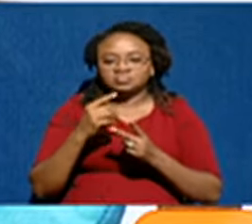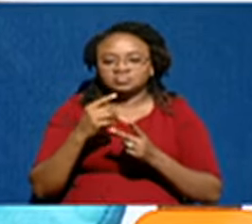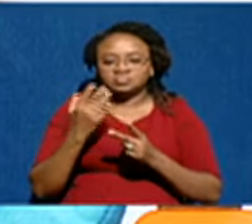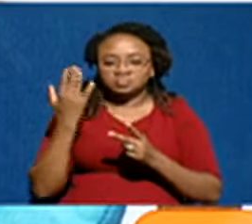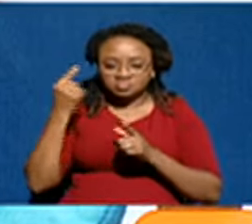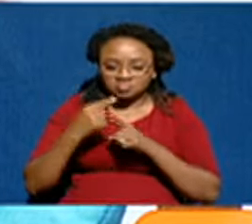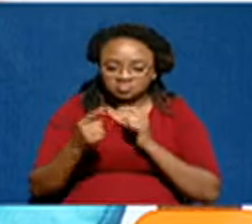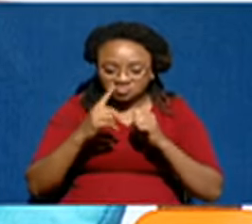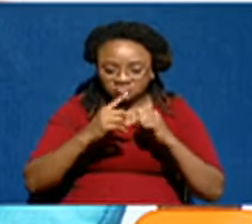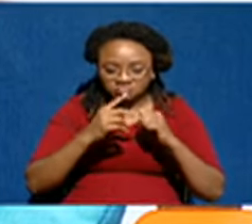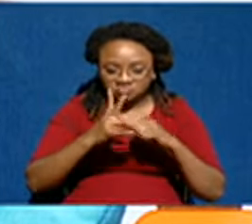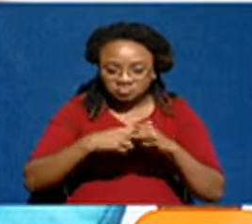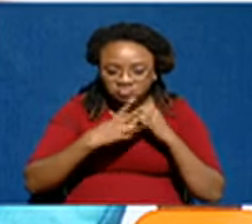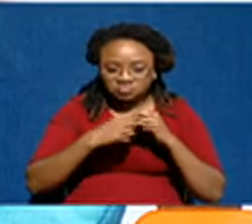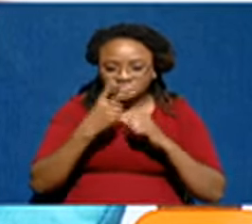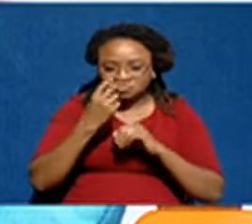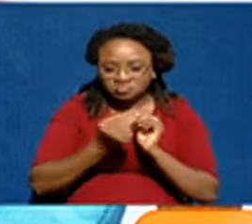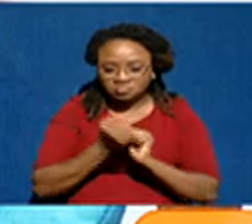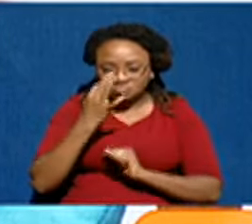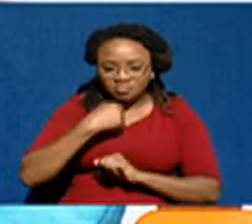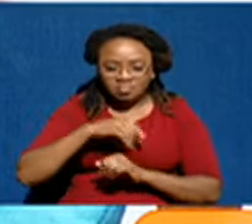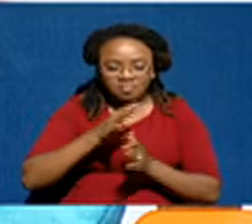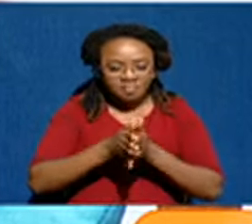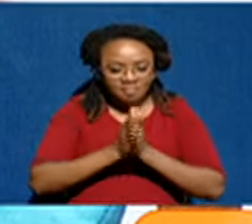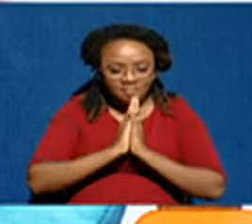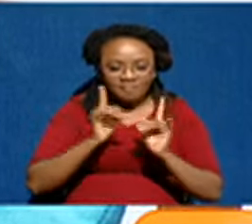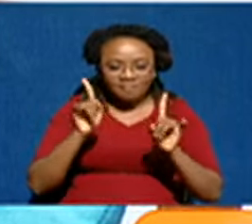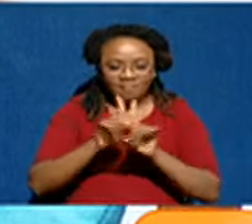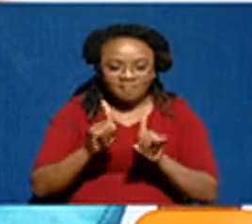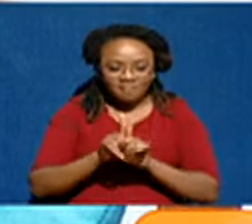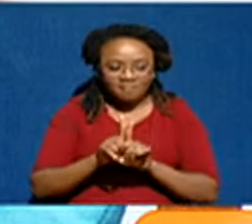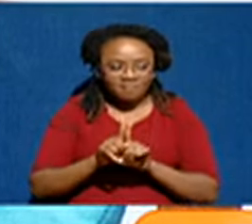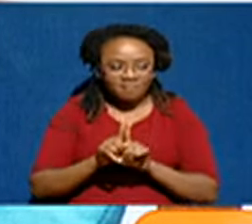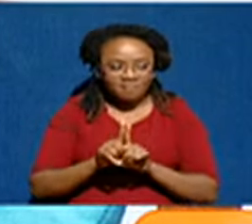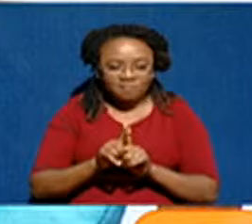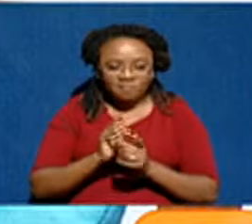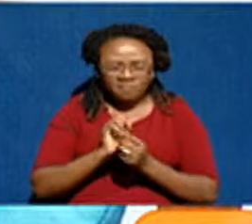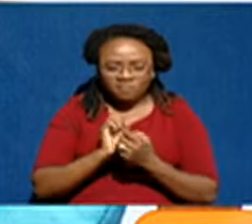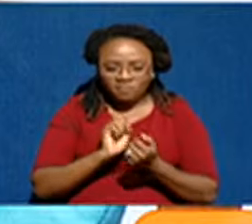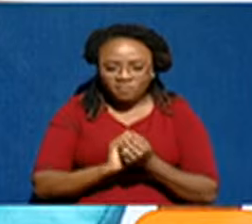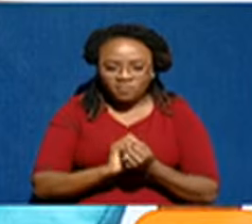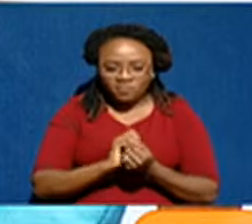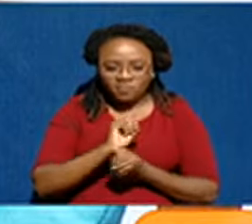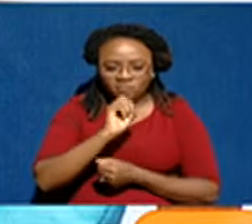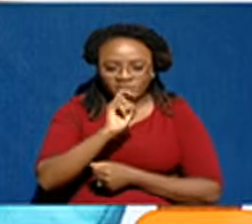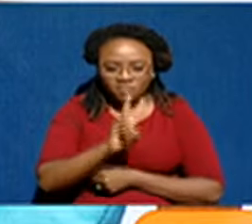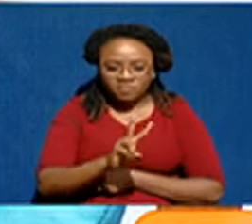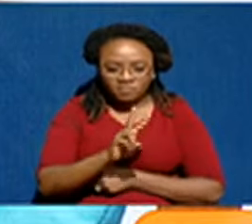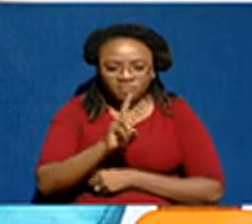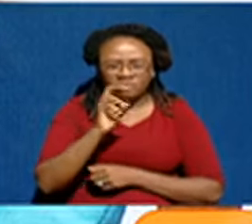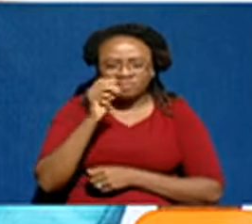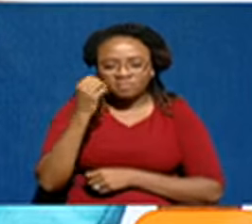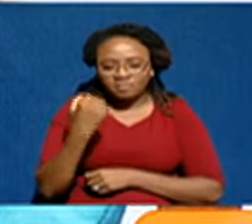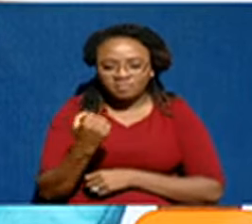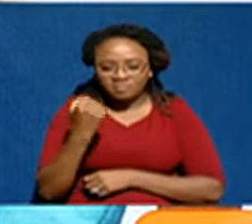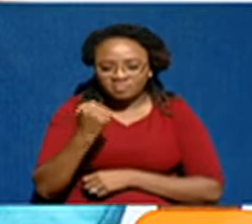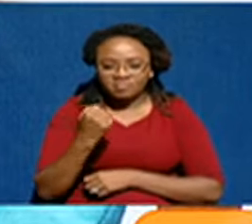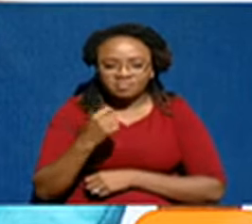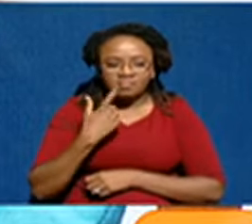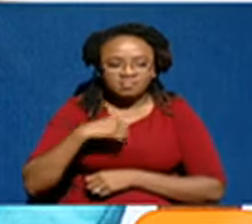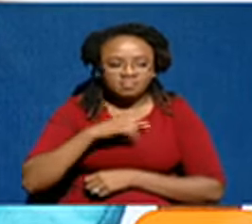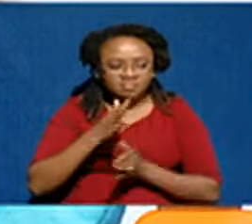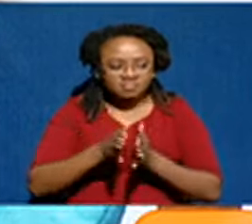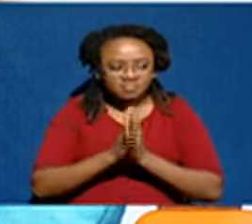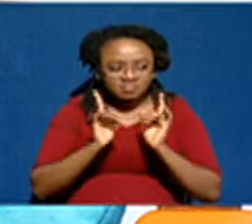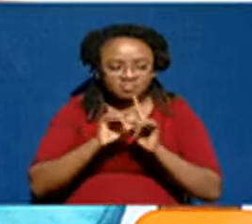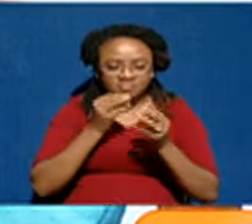after meeting the Minister of Issues, we requested for the same. December 5th, we requested and reminded